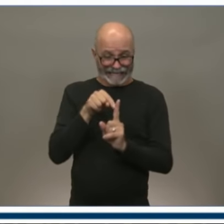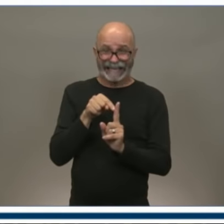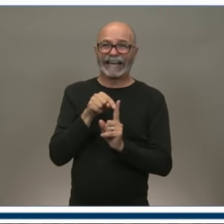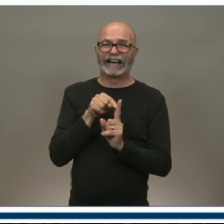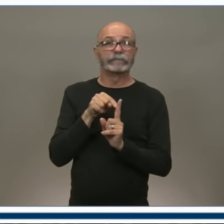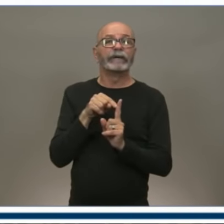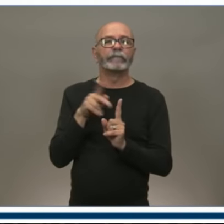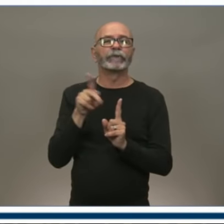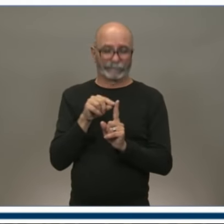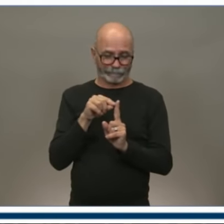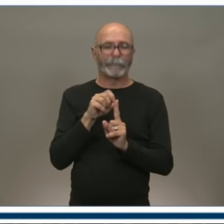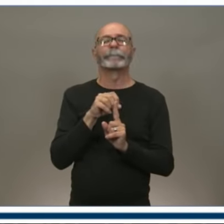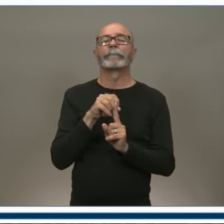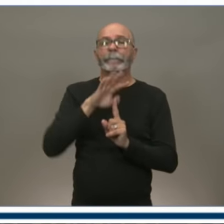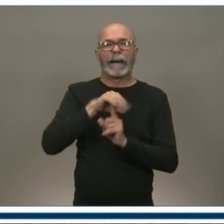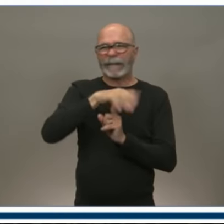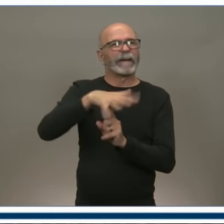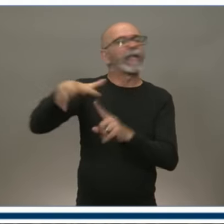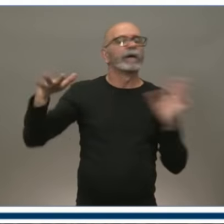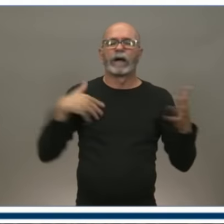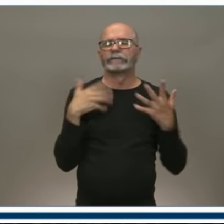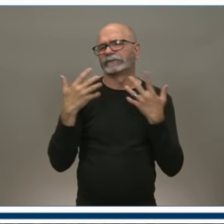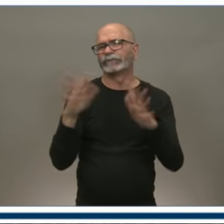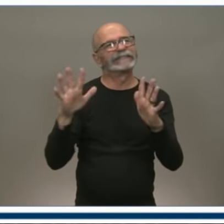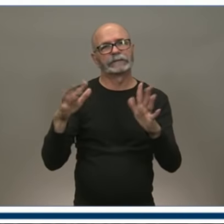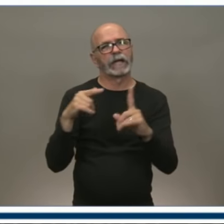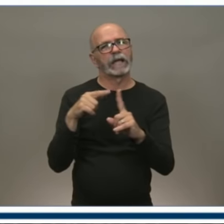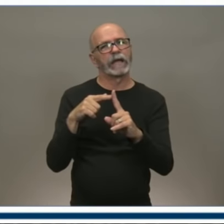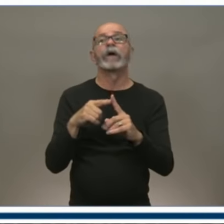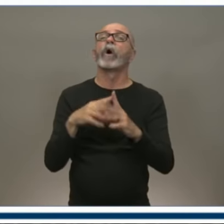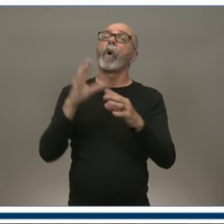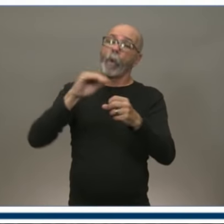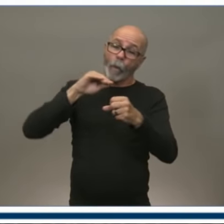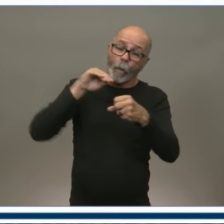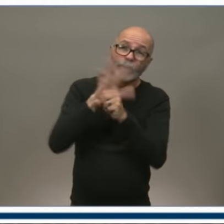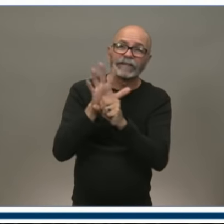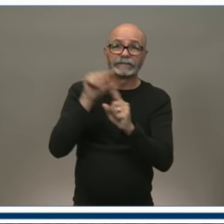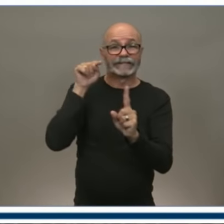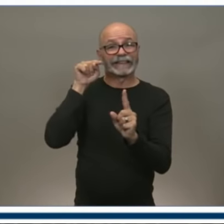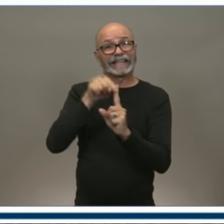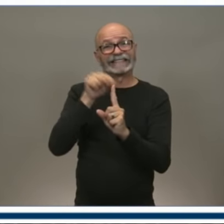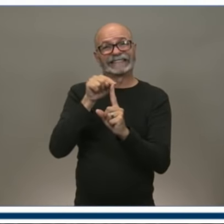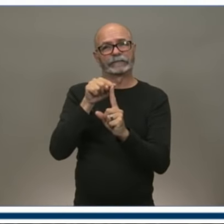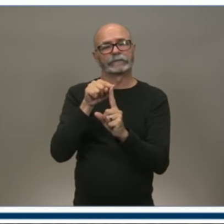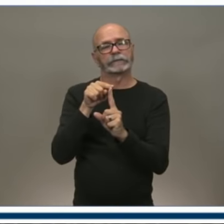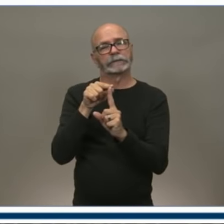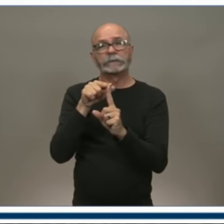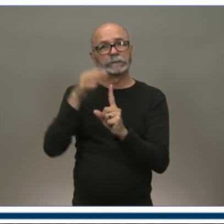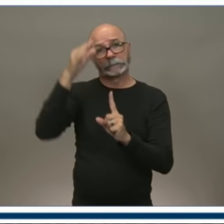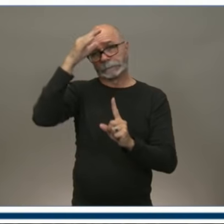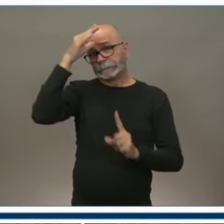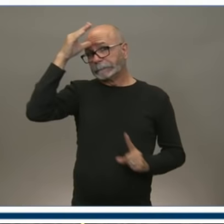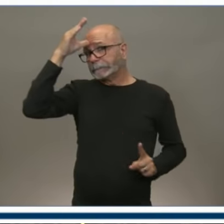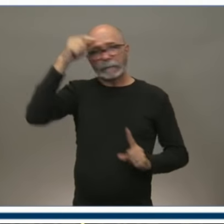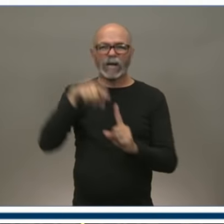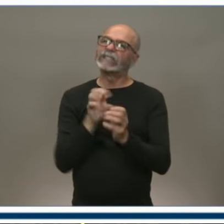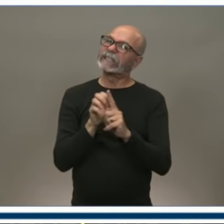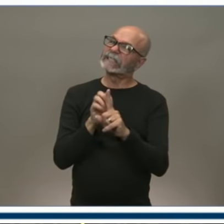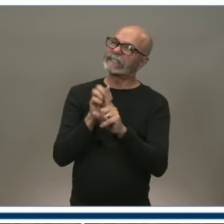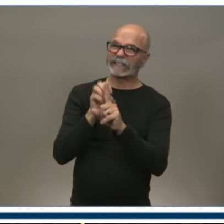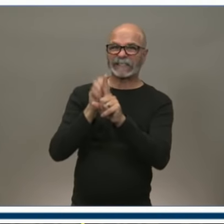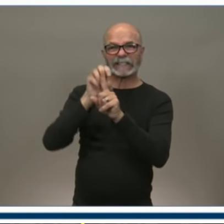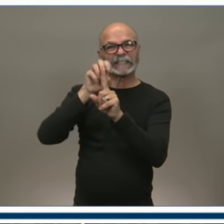outbreak. COVID is and has been relentless, and it will take over a community if we let it. Just look around the country at the